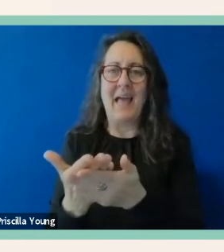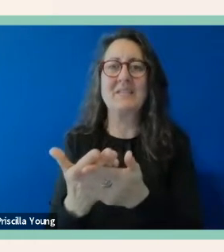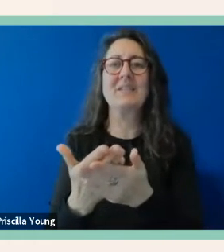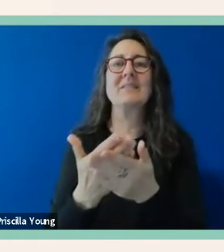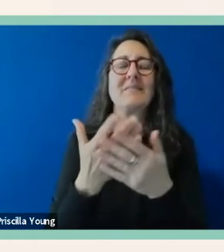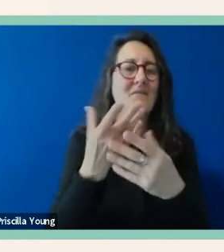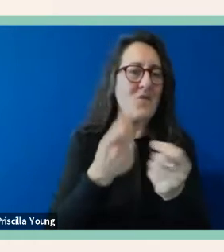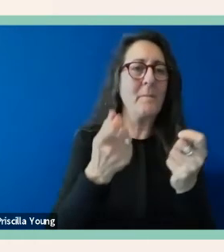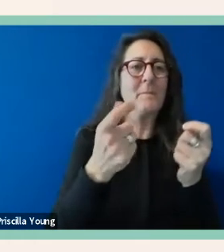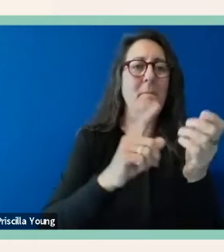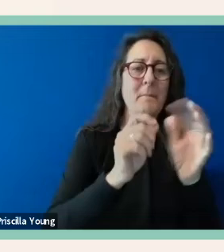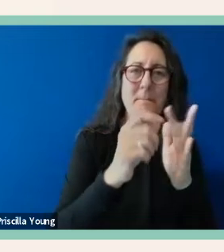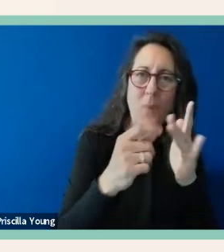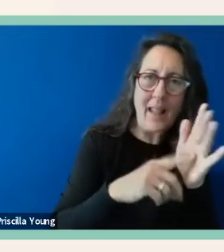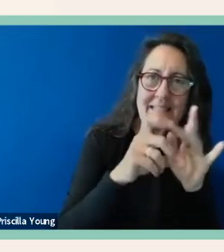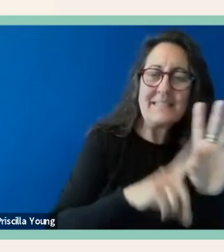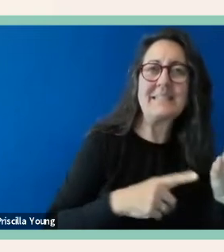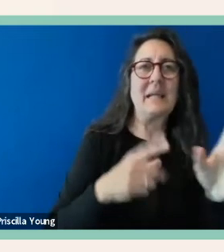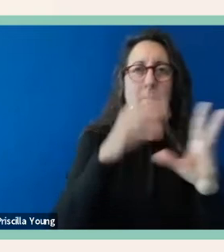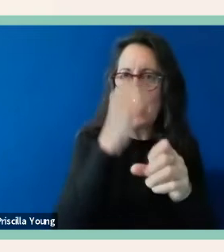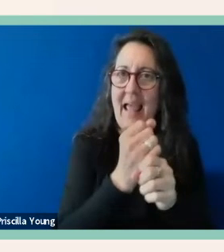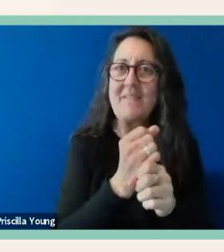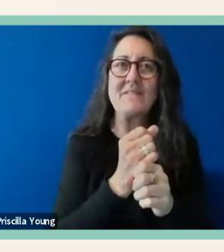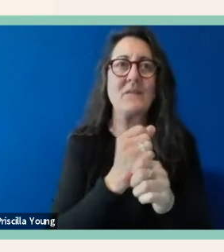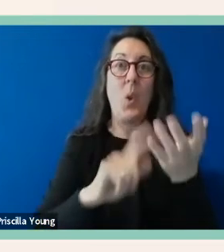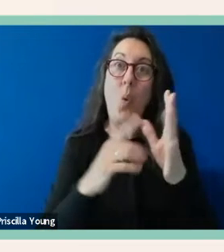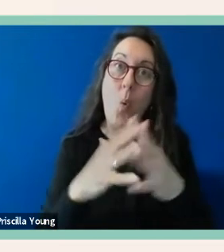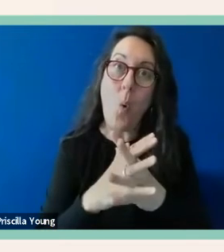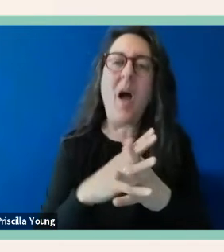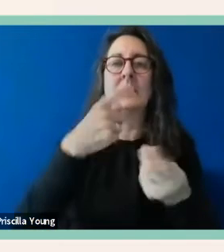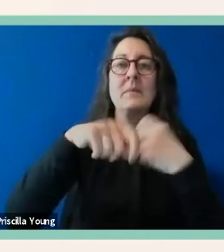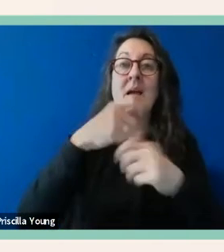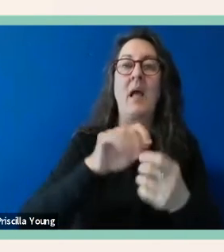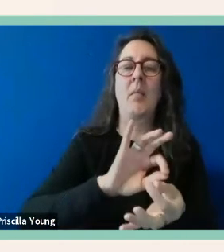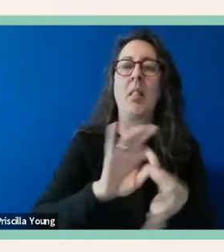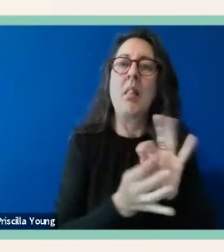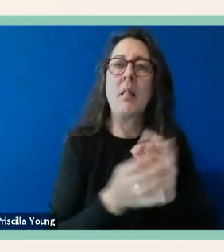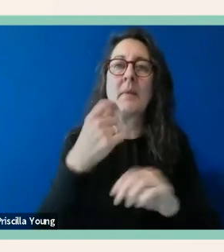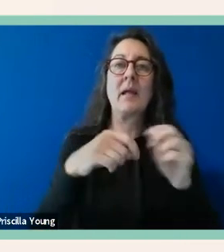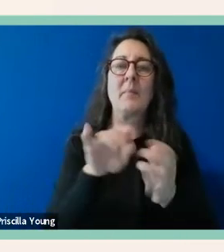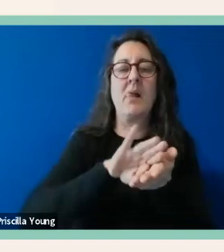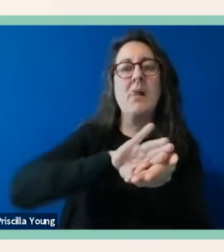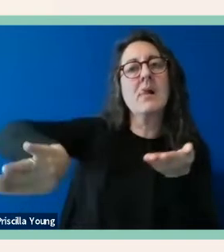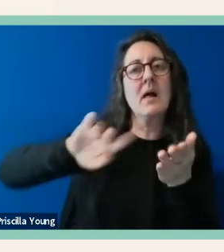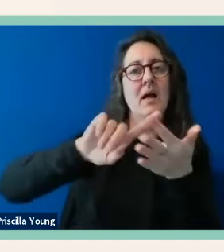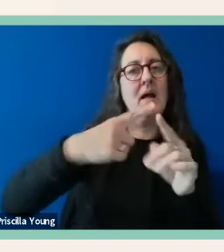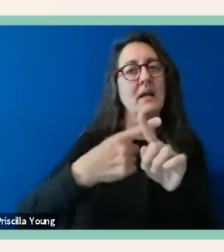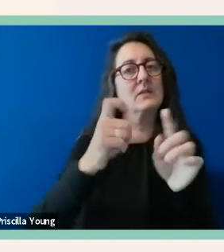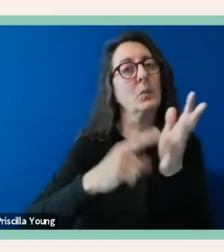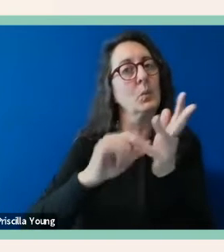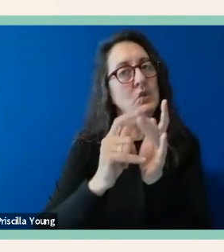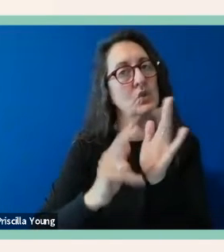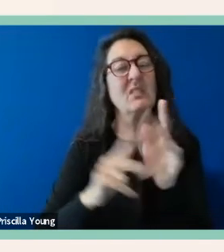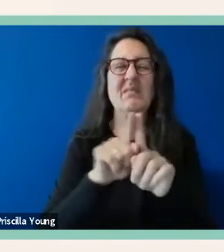into something negative, into something which is about exclusion. And the same with things like age,